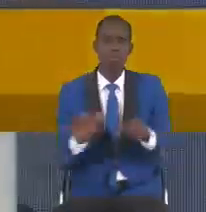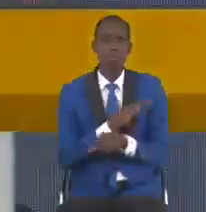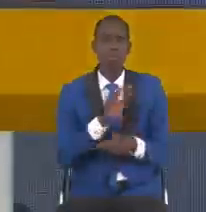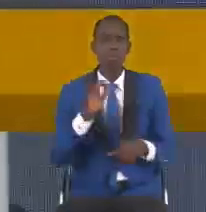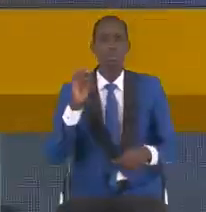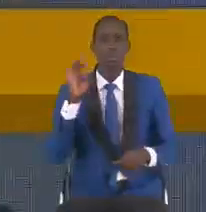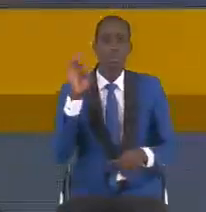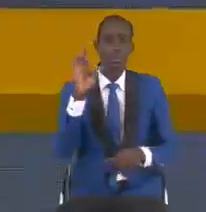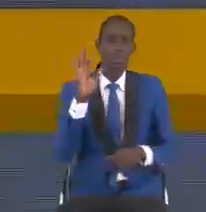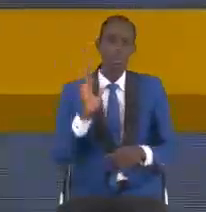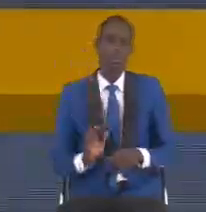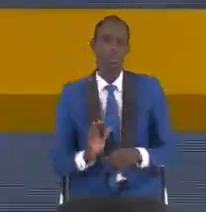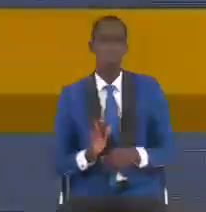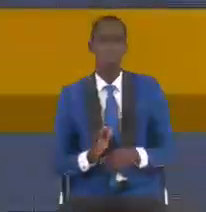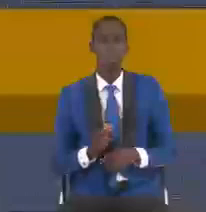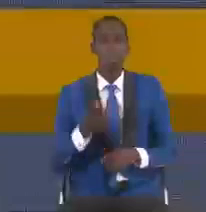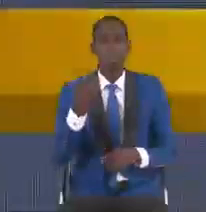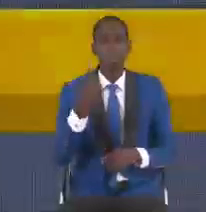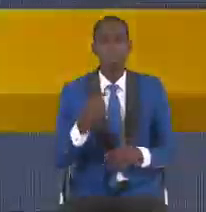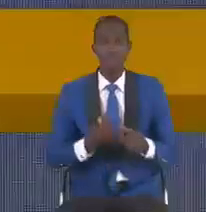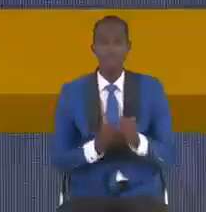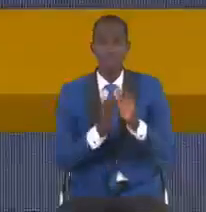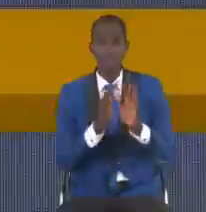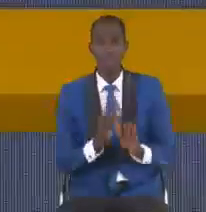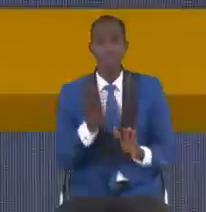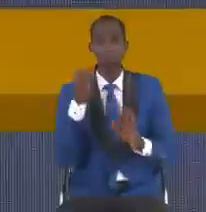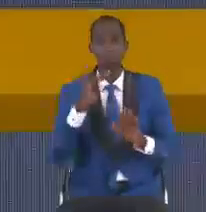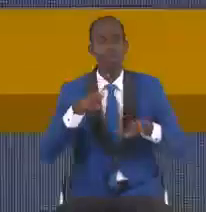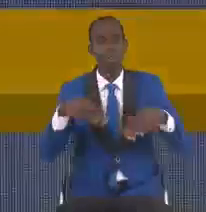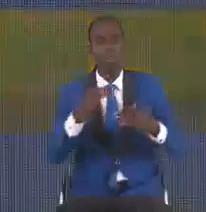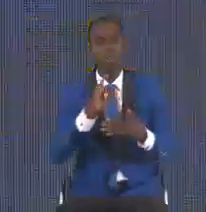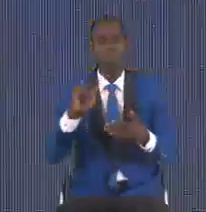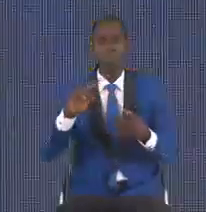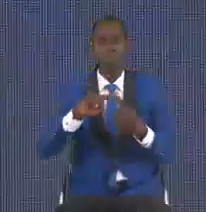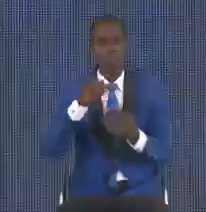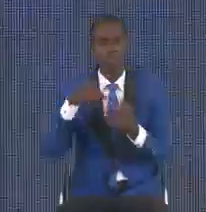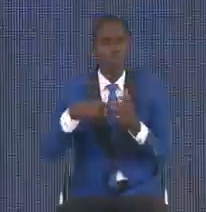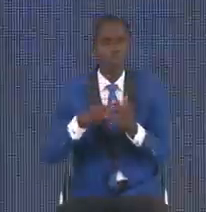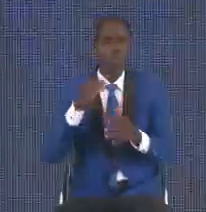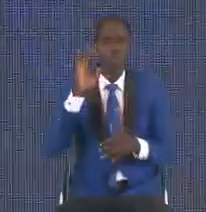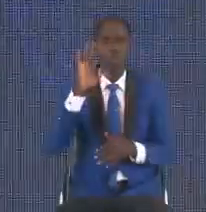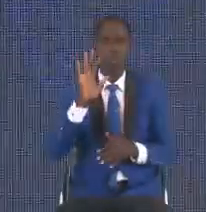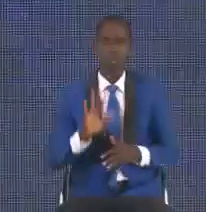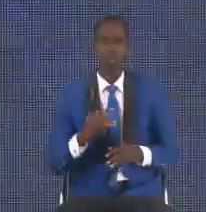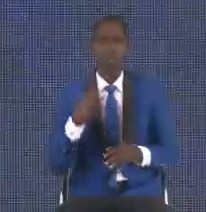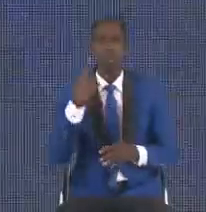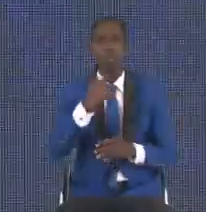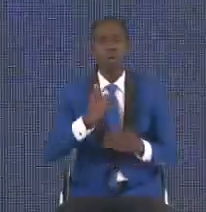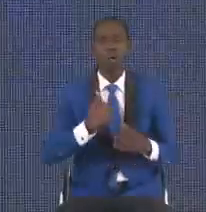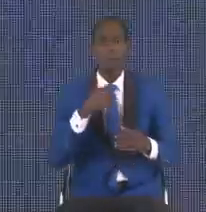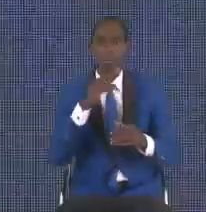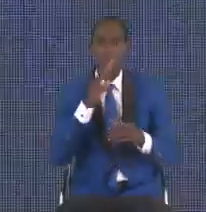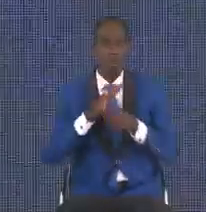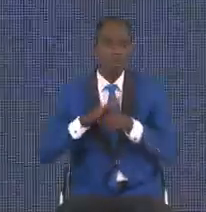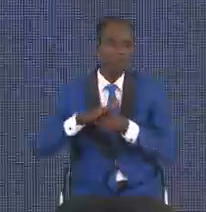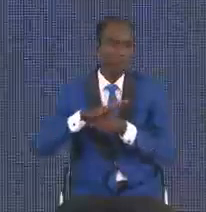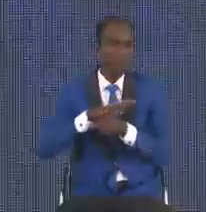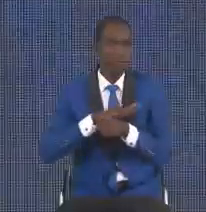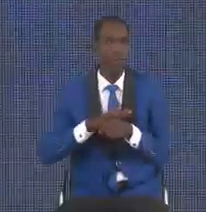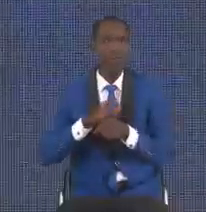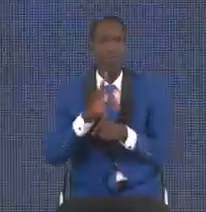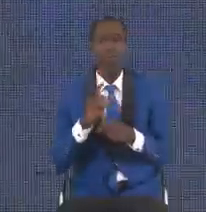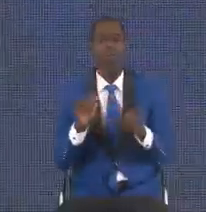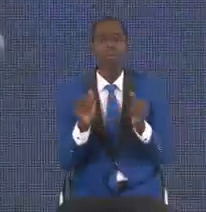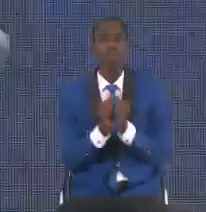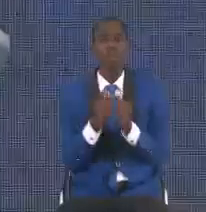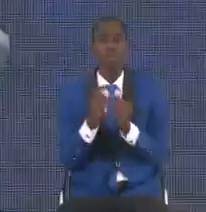charge the apostle was giving to this minister who had been equipped by the